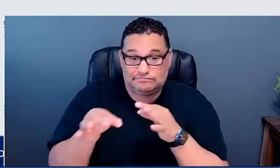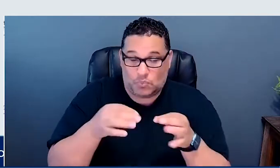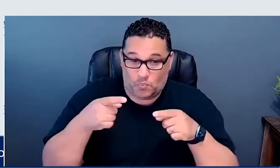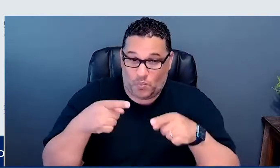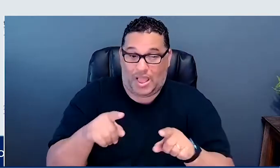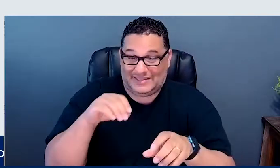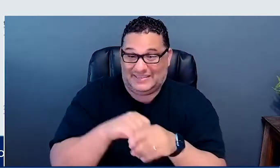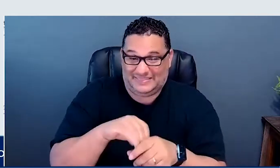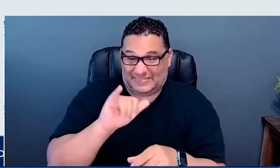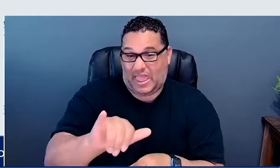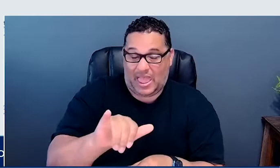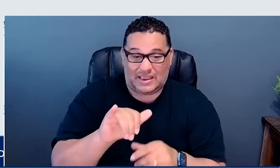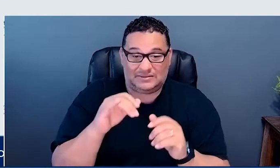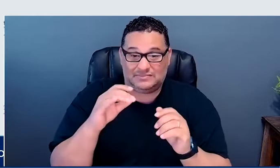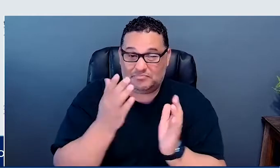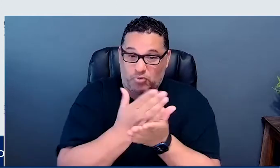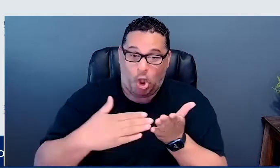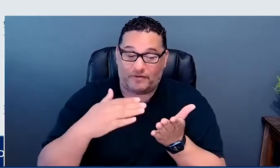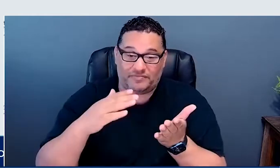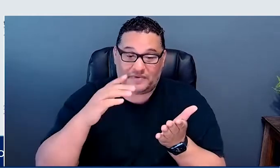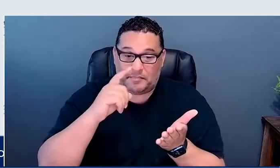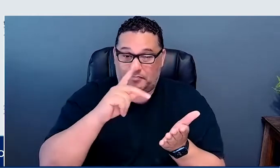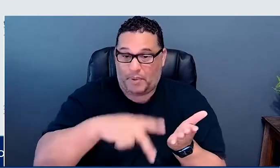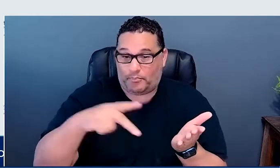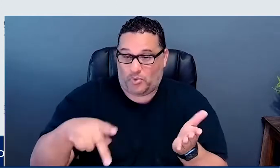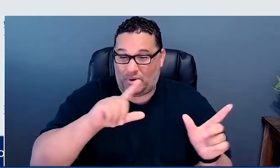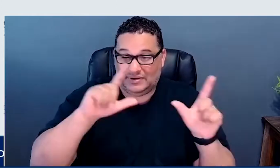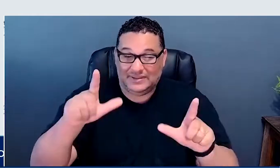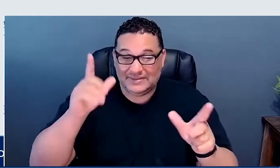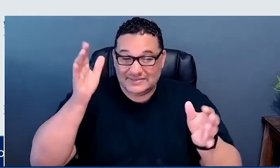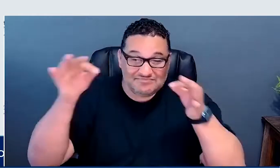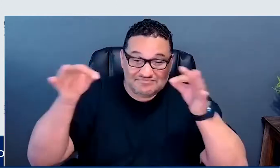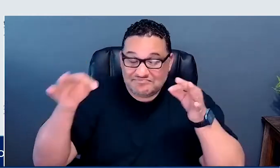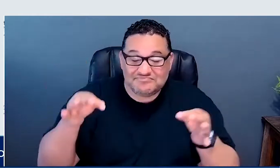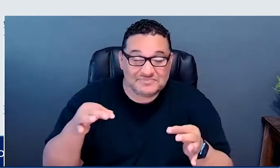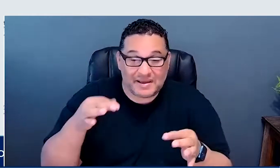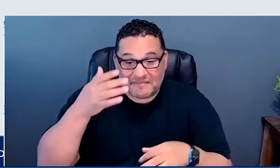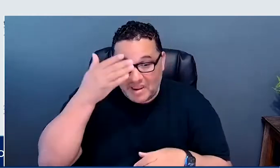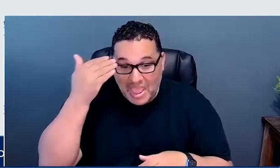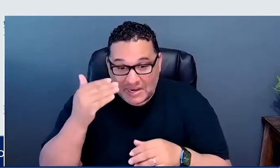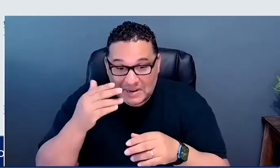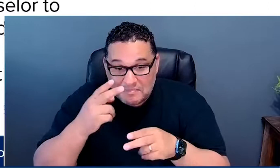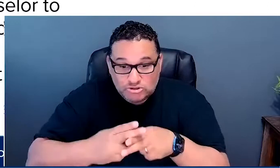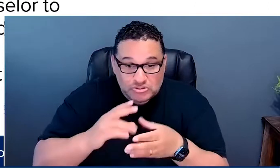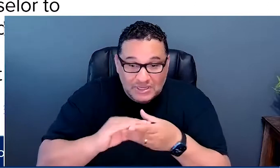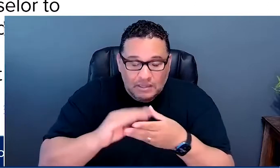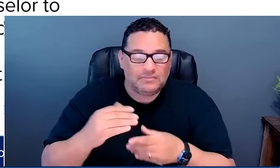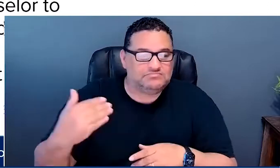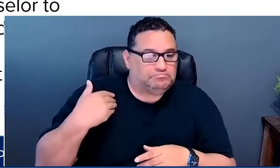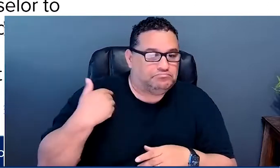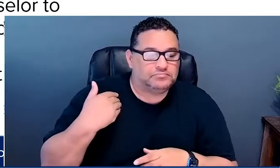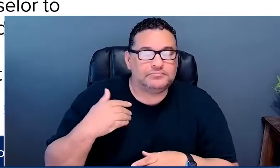of the PowerPoint, please give me a poke to remind me. Please advance.